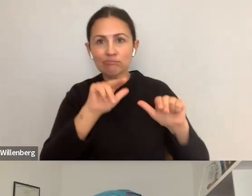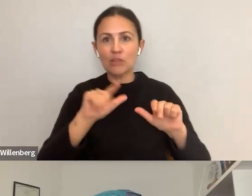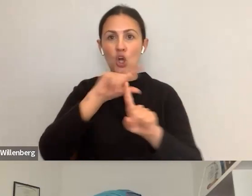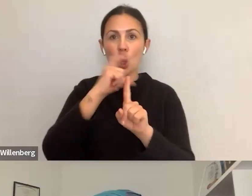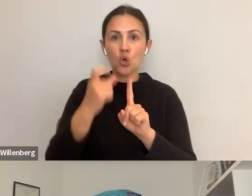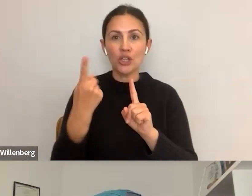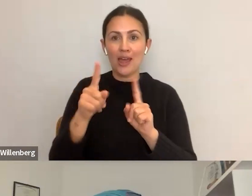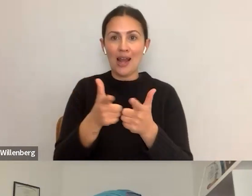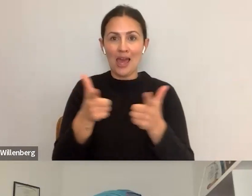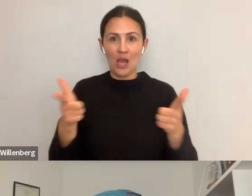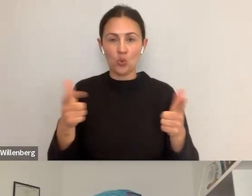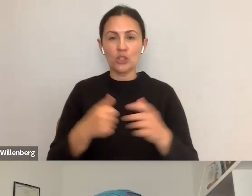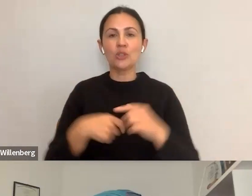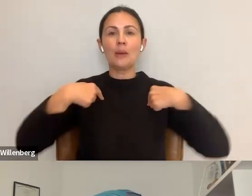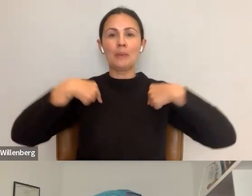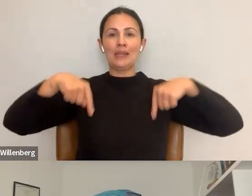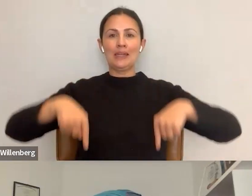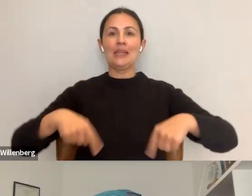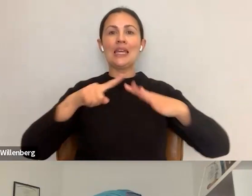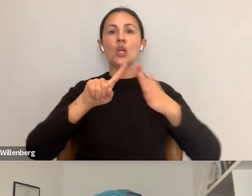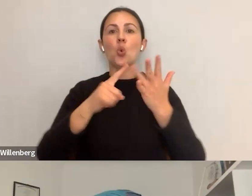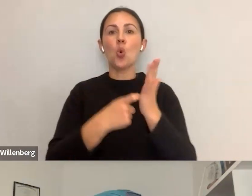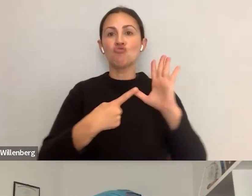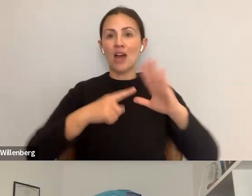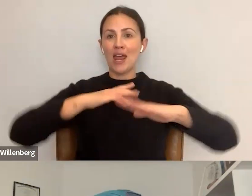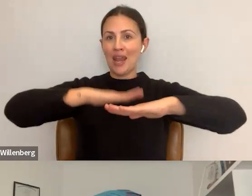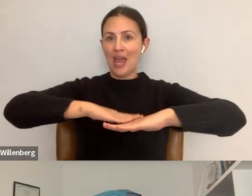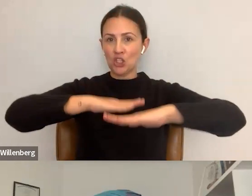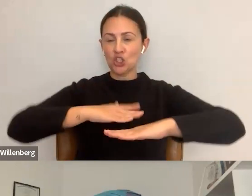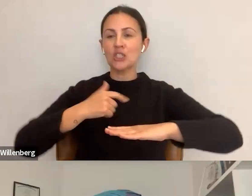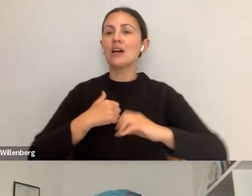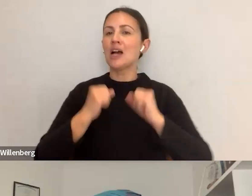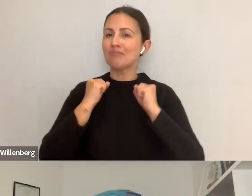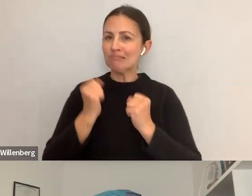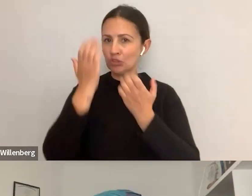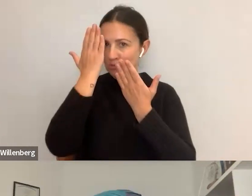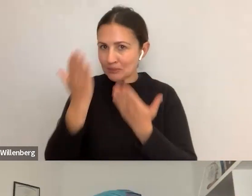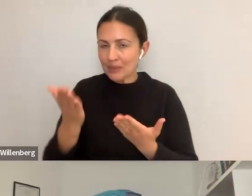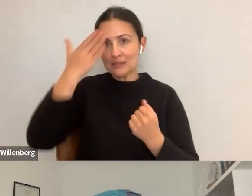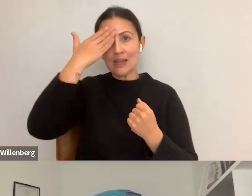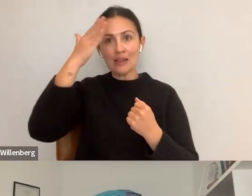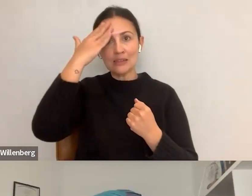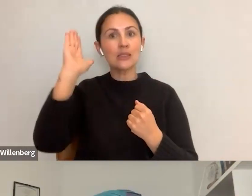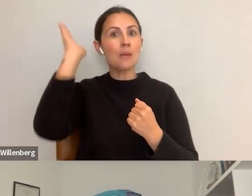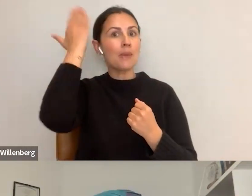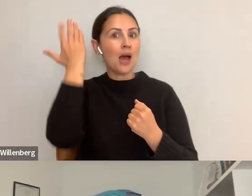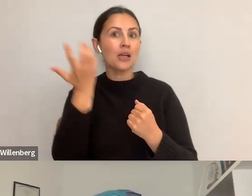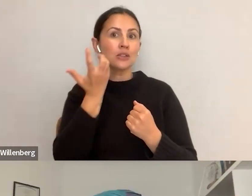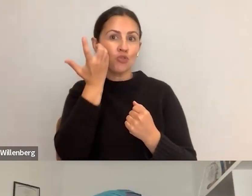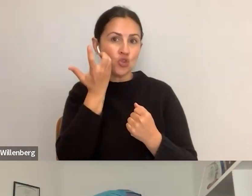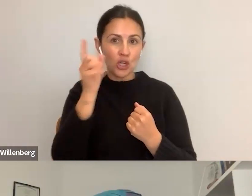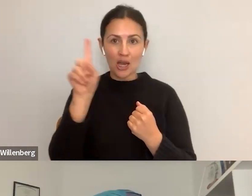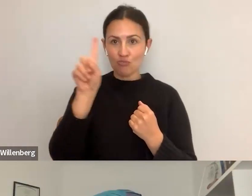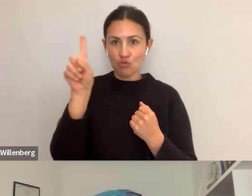unceded lands of the Wongal people of the Eora Nation, and I pay my deepest respects to elders past, present, and the